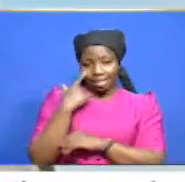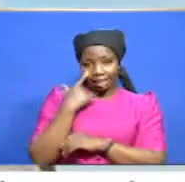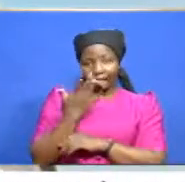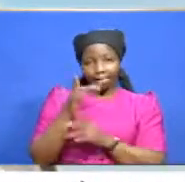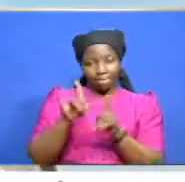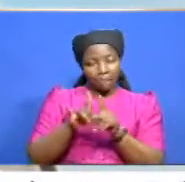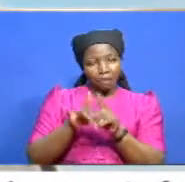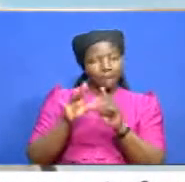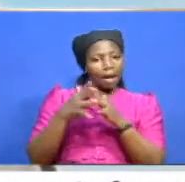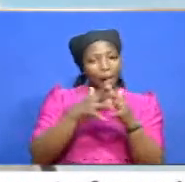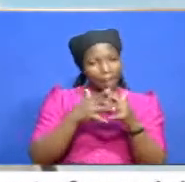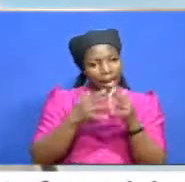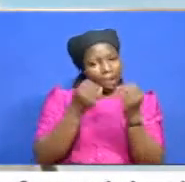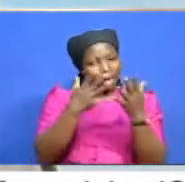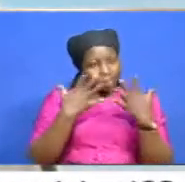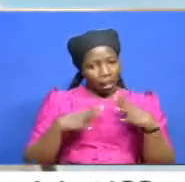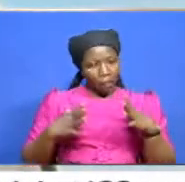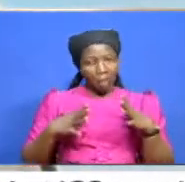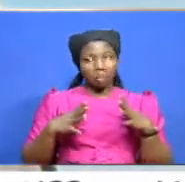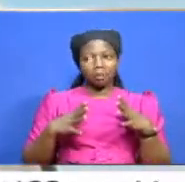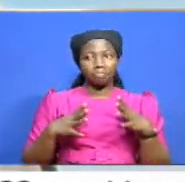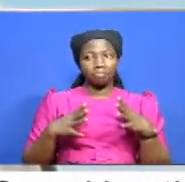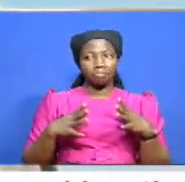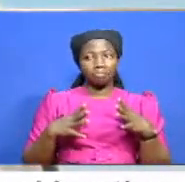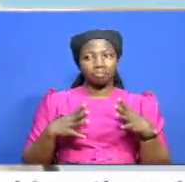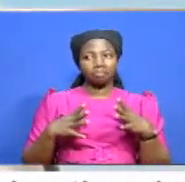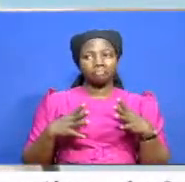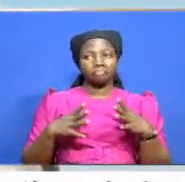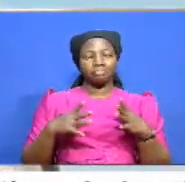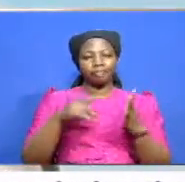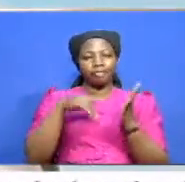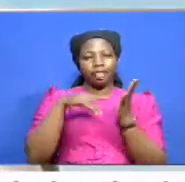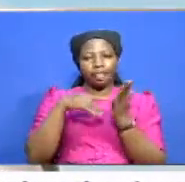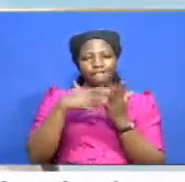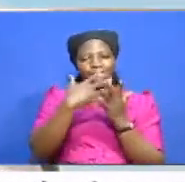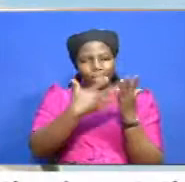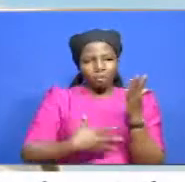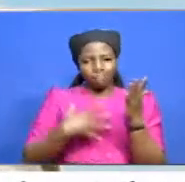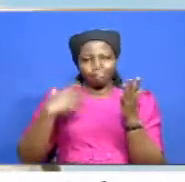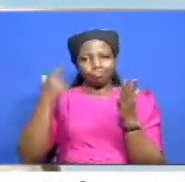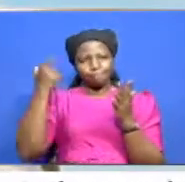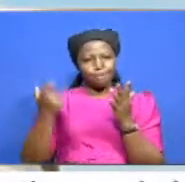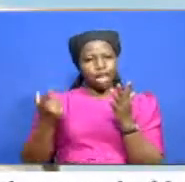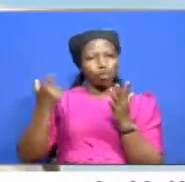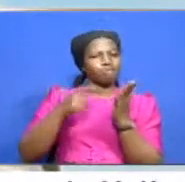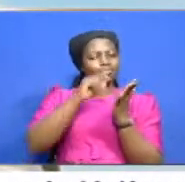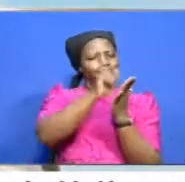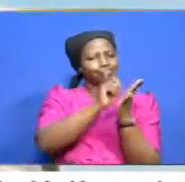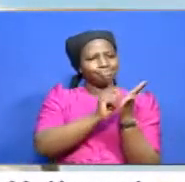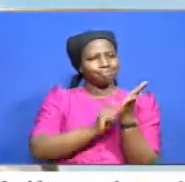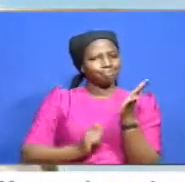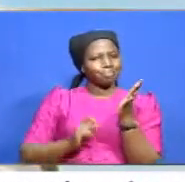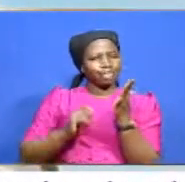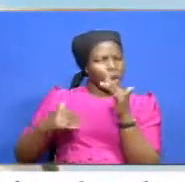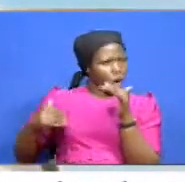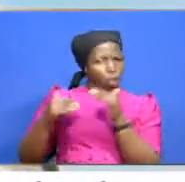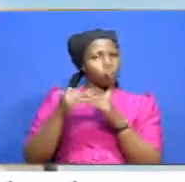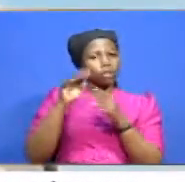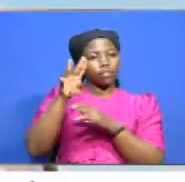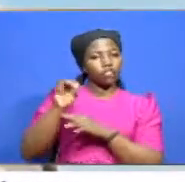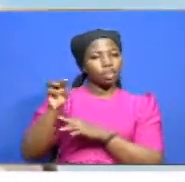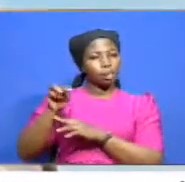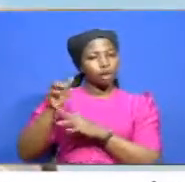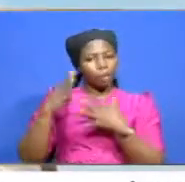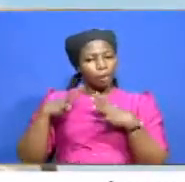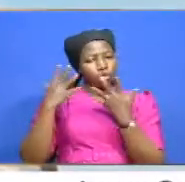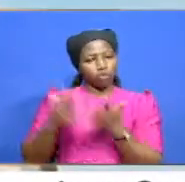had to fail what we call pension forms, and nearly 40 million lost jobs. I want to